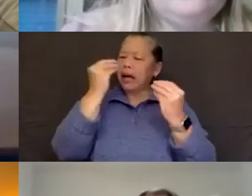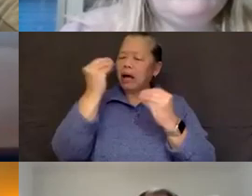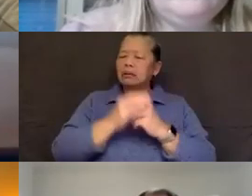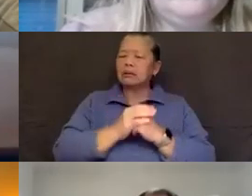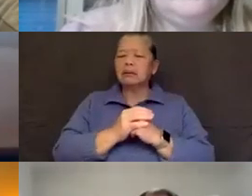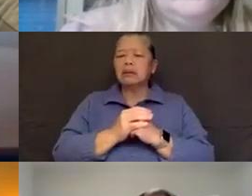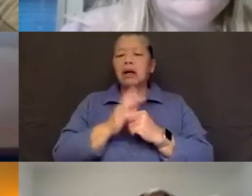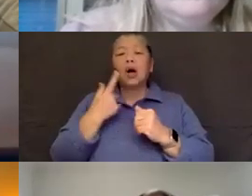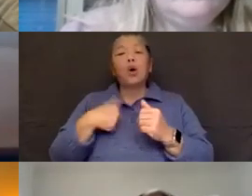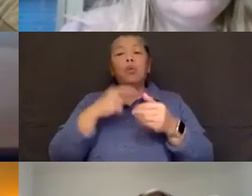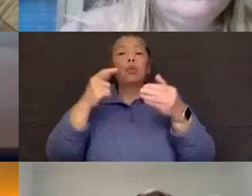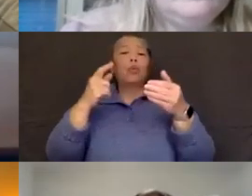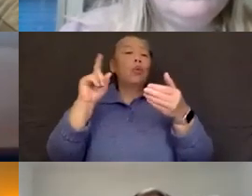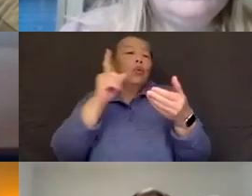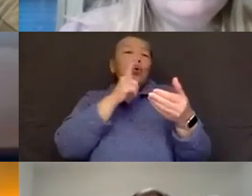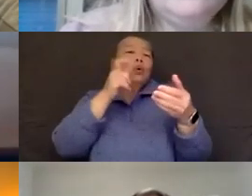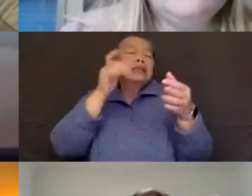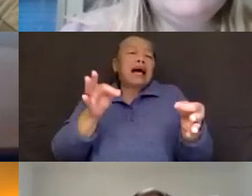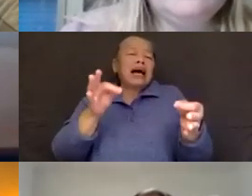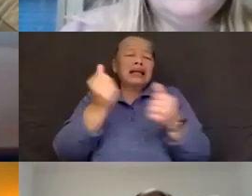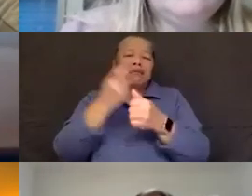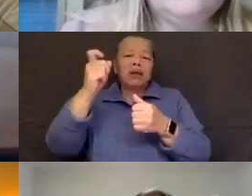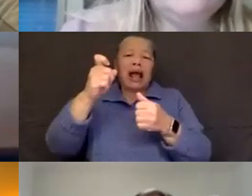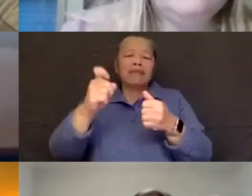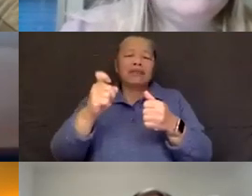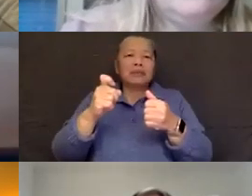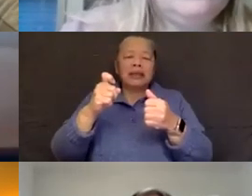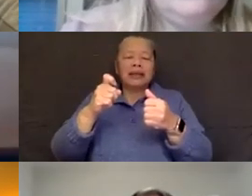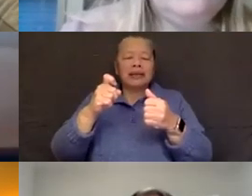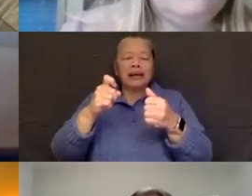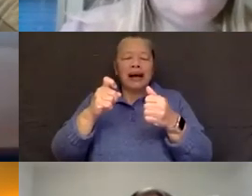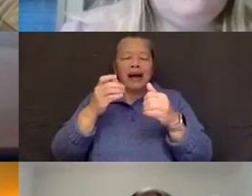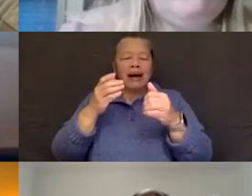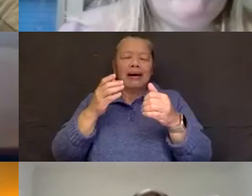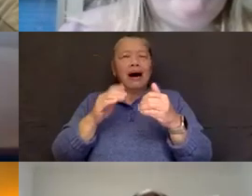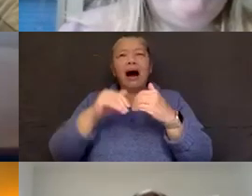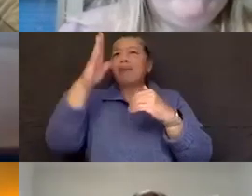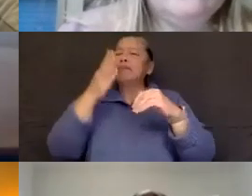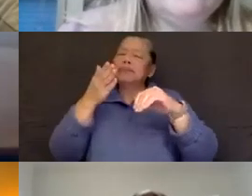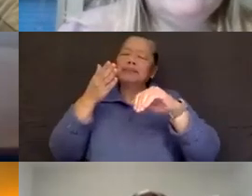Who decided that everything has to be up, you know, a half a flight of stairs?